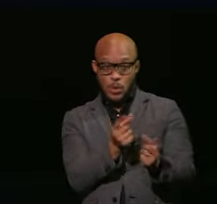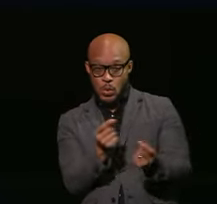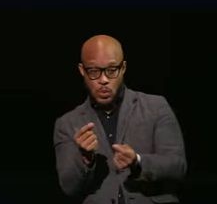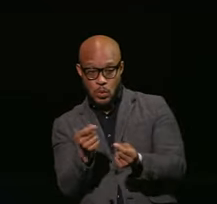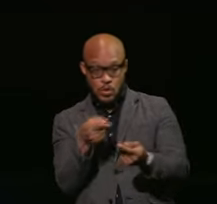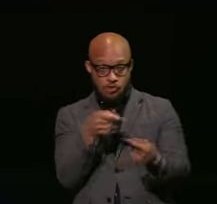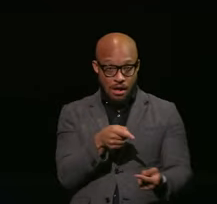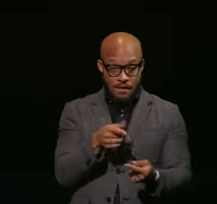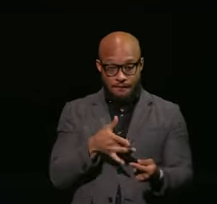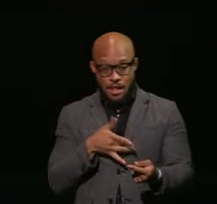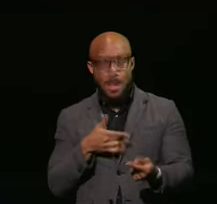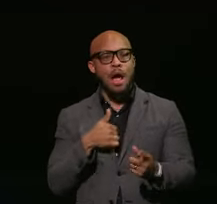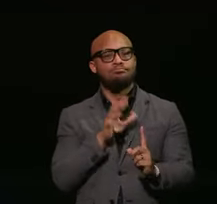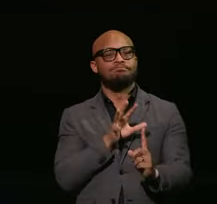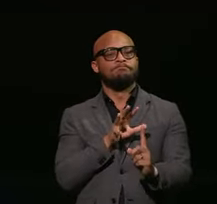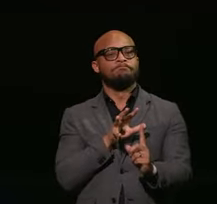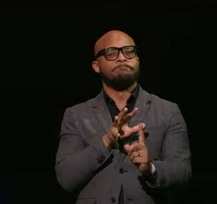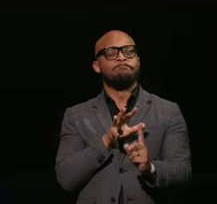with. And